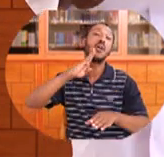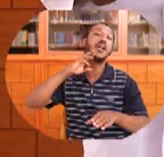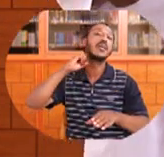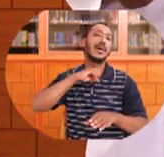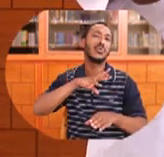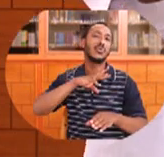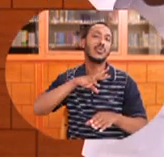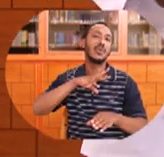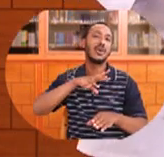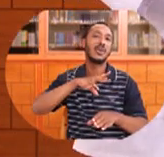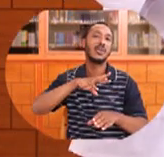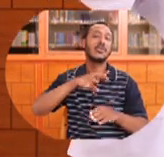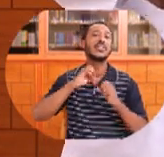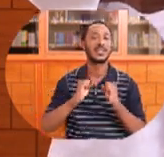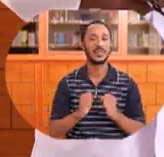makes water